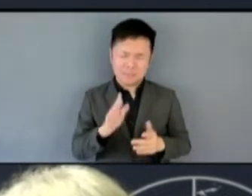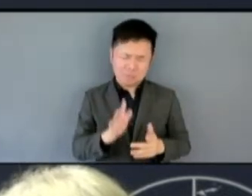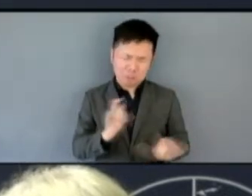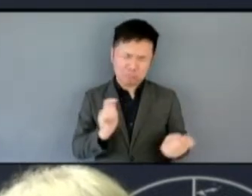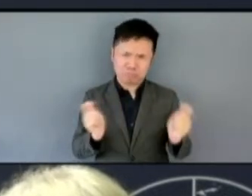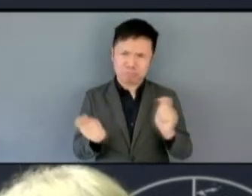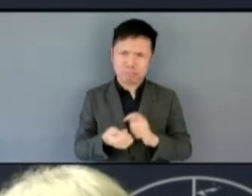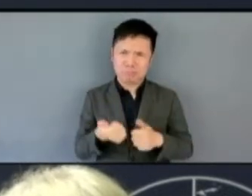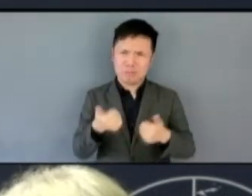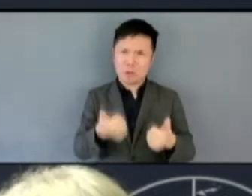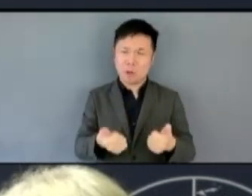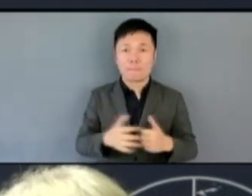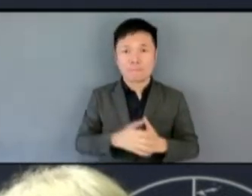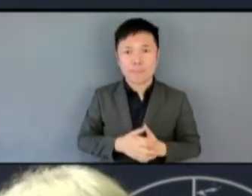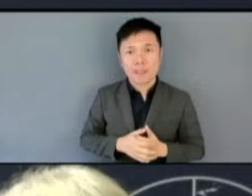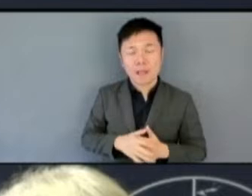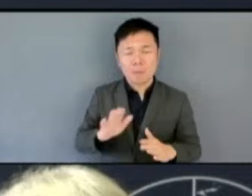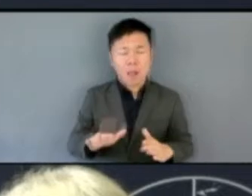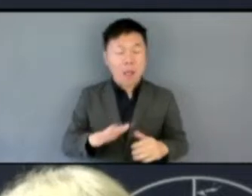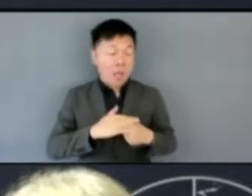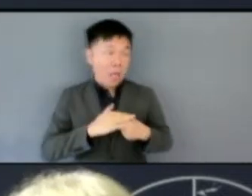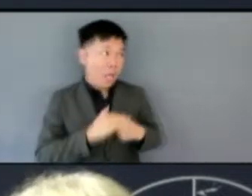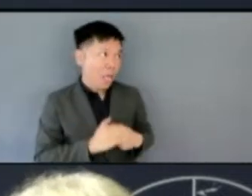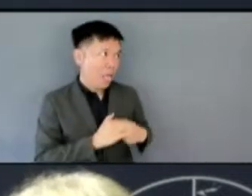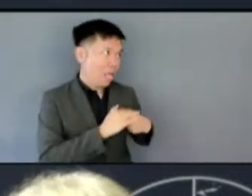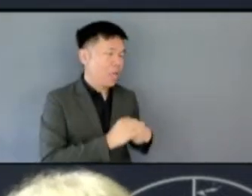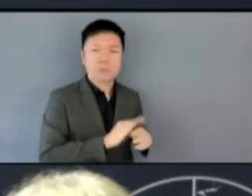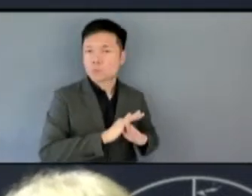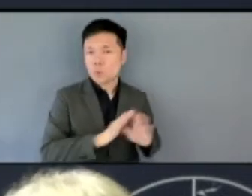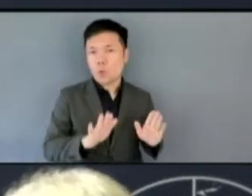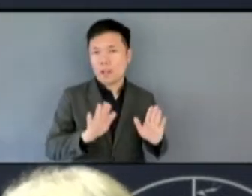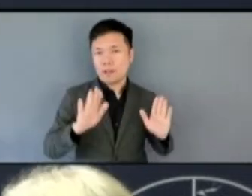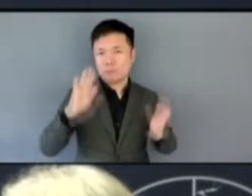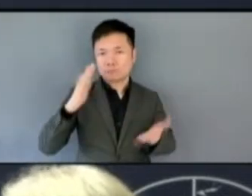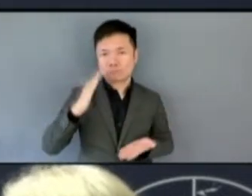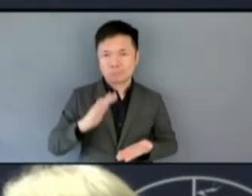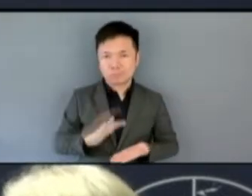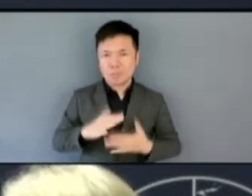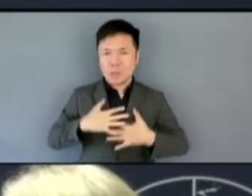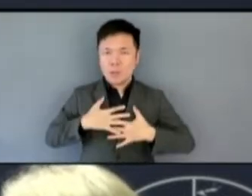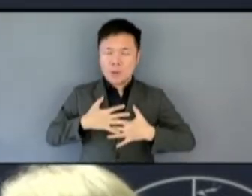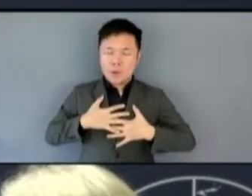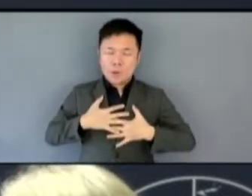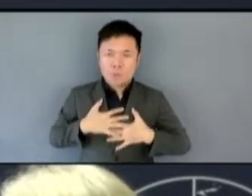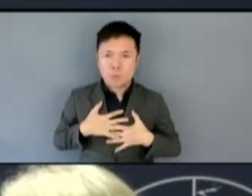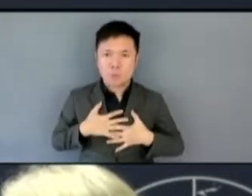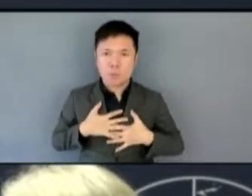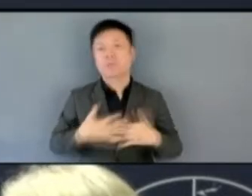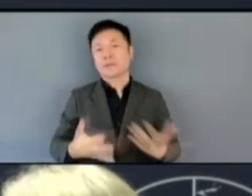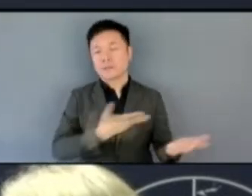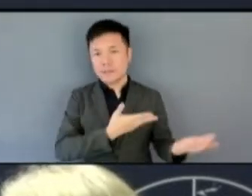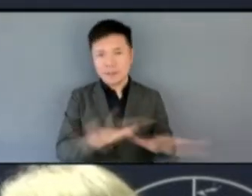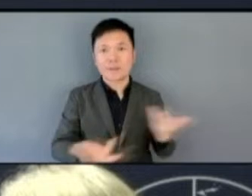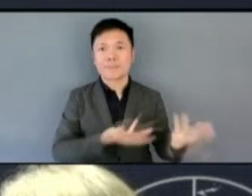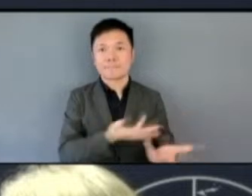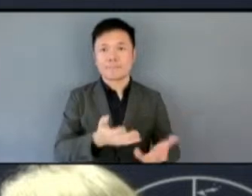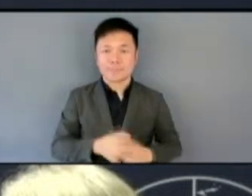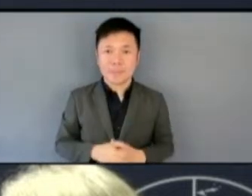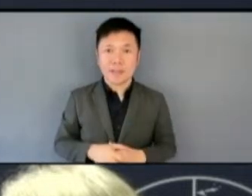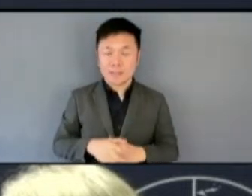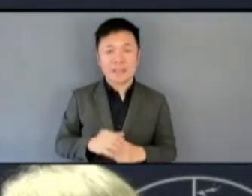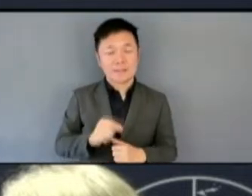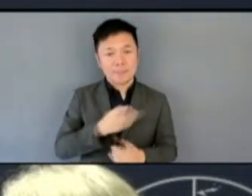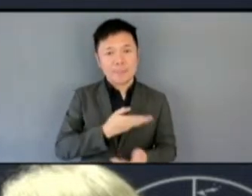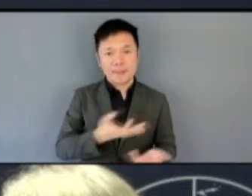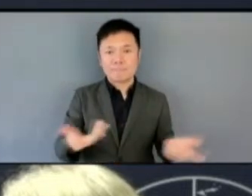effect and reduces the stress actually of the caregiving relationship when you actually are able to get to that sort of space. So again, the human connectivity